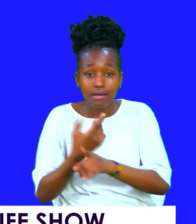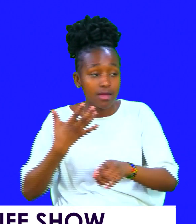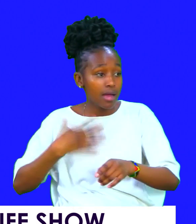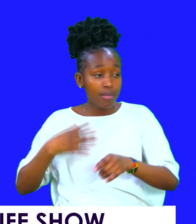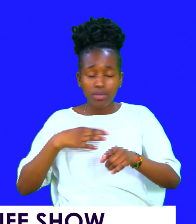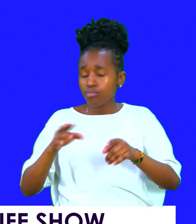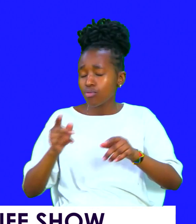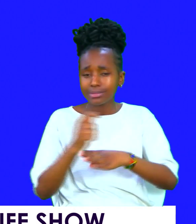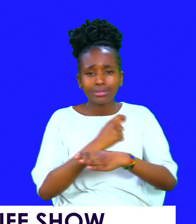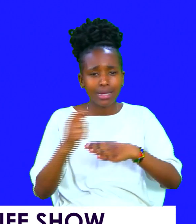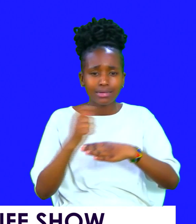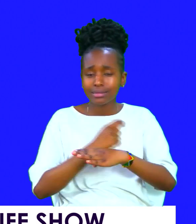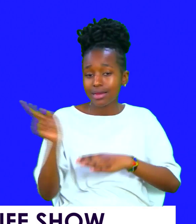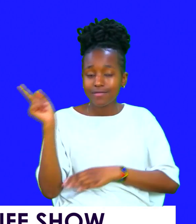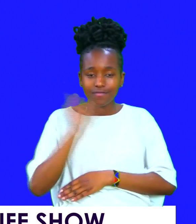very trained.